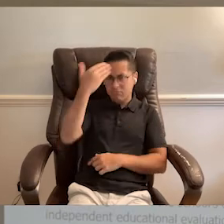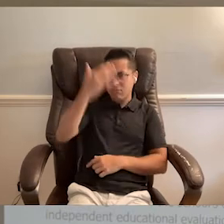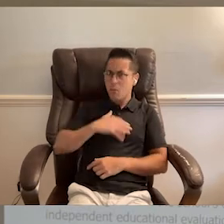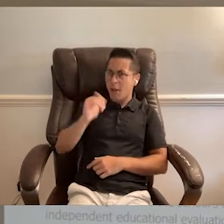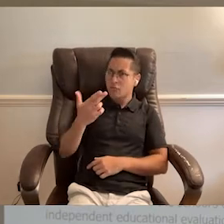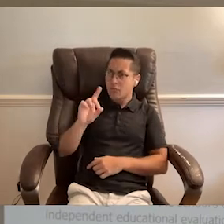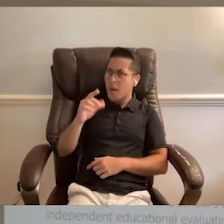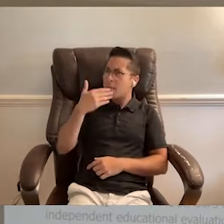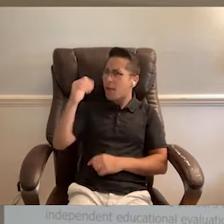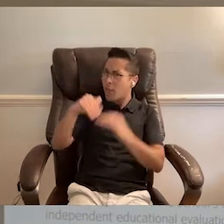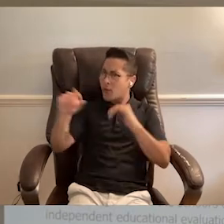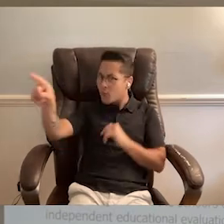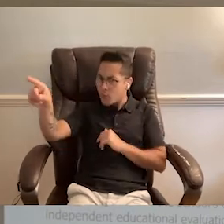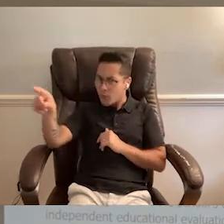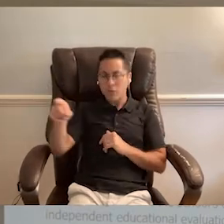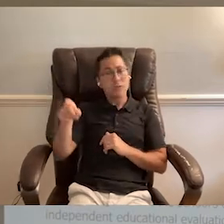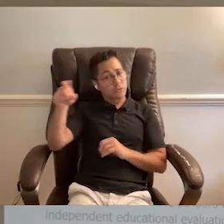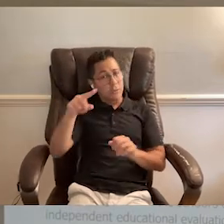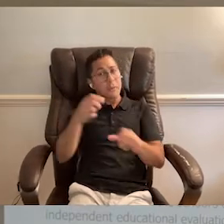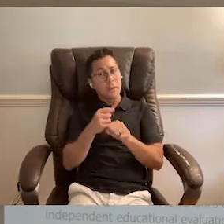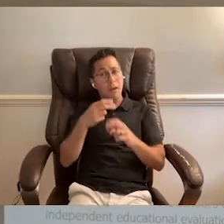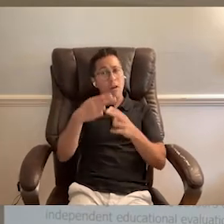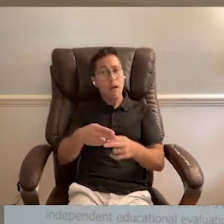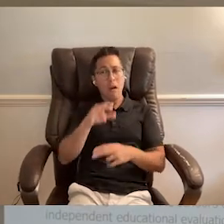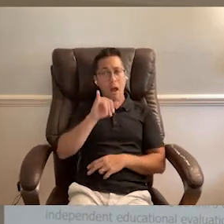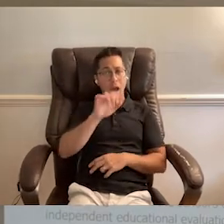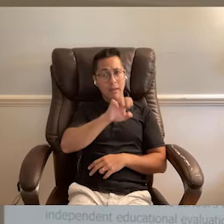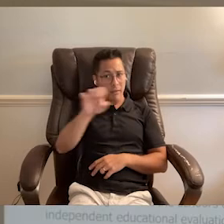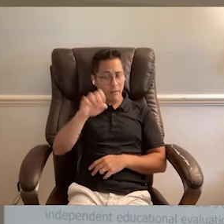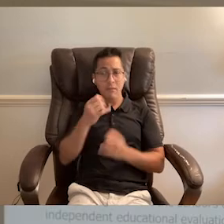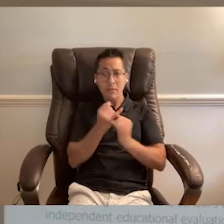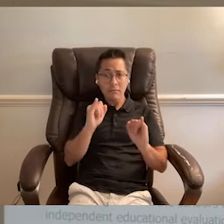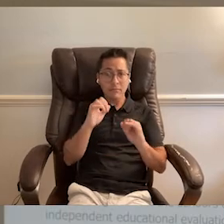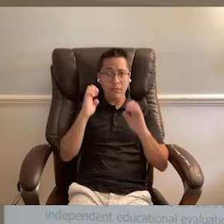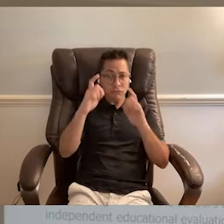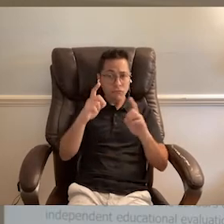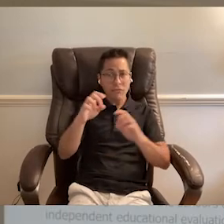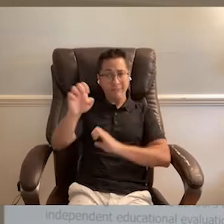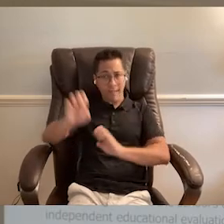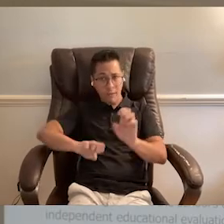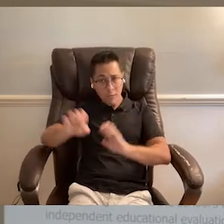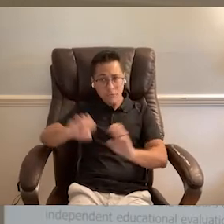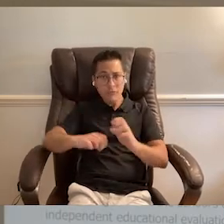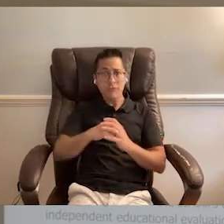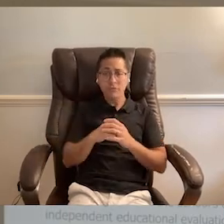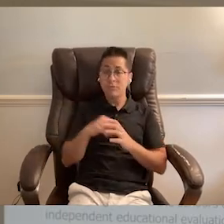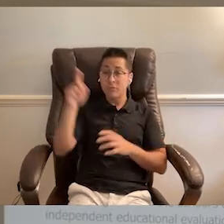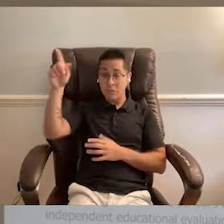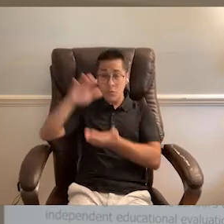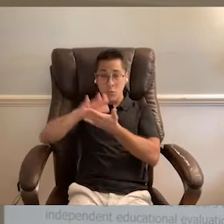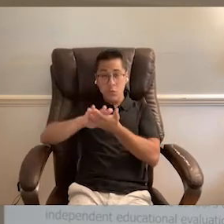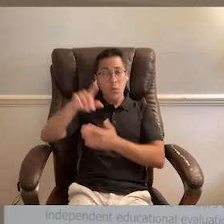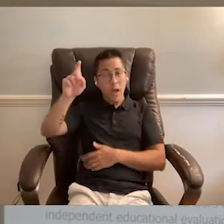can get what's called an IEE, an independent educational evaluation, that the school must pay for.